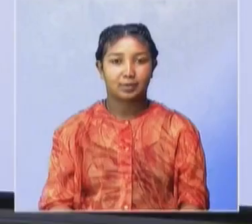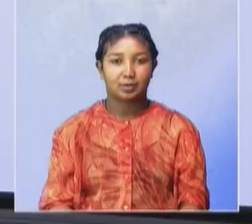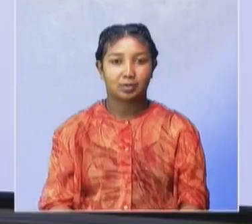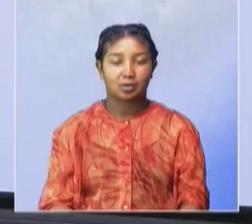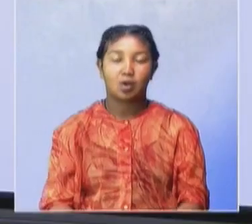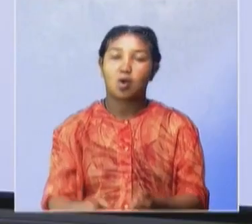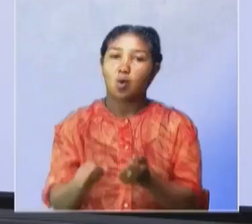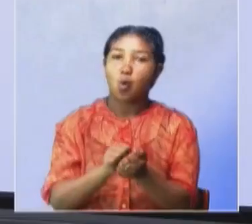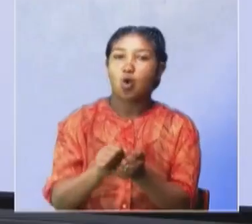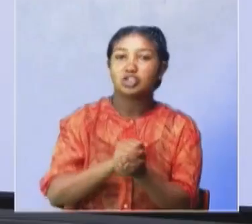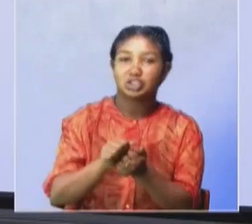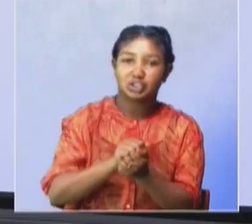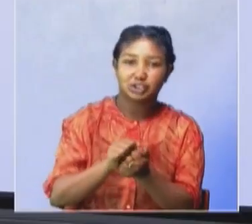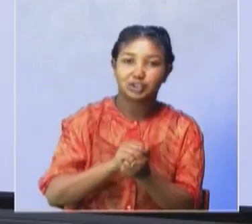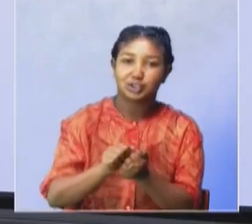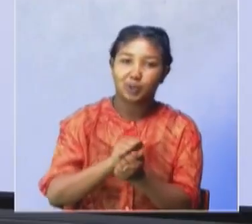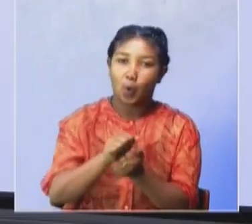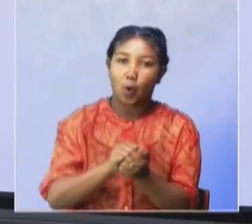Wash.